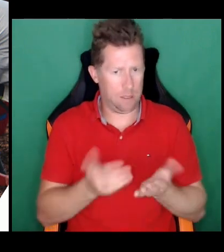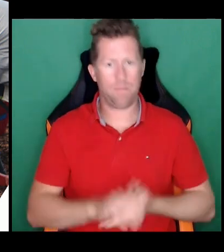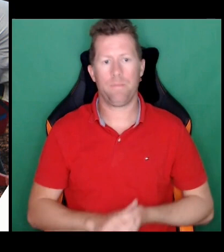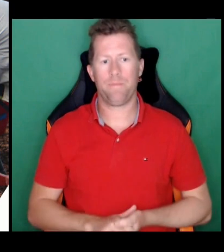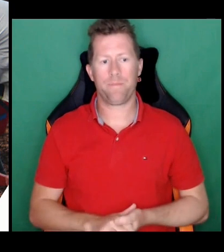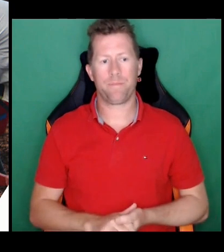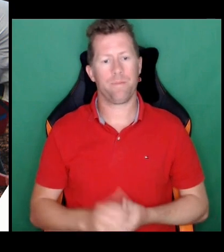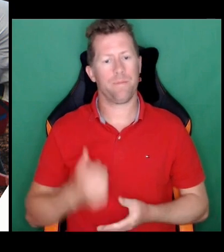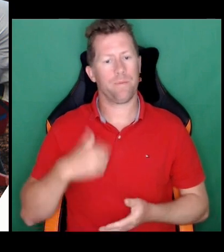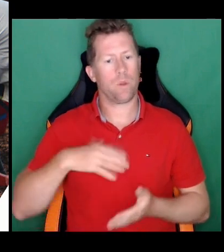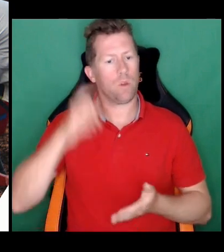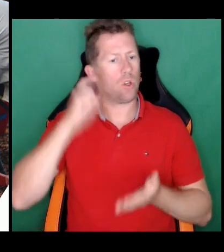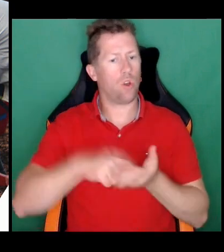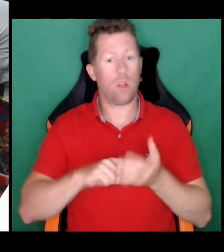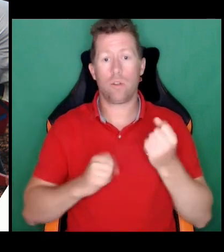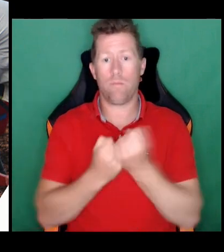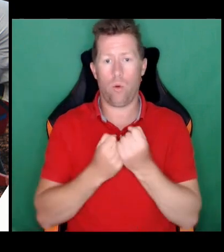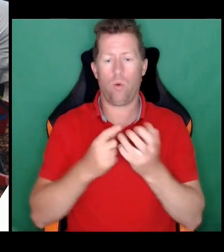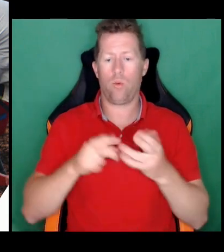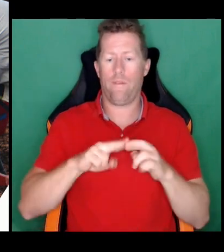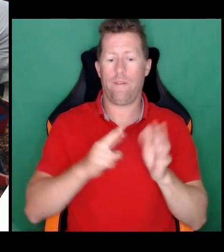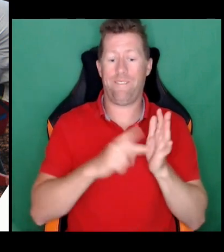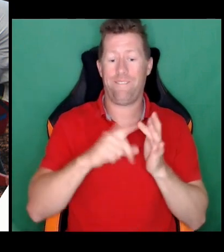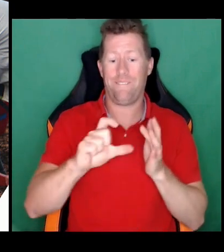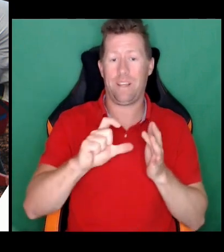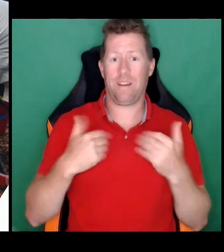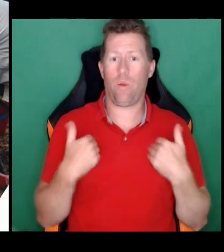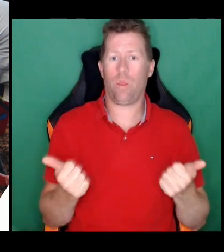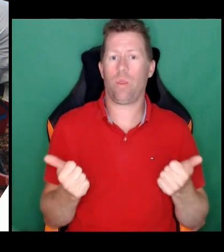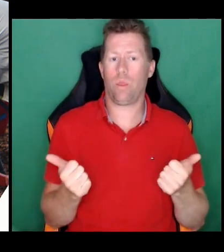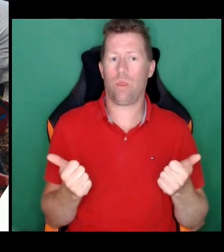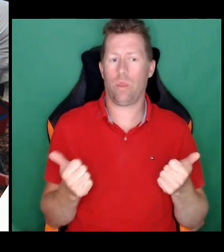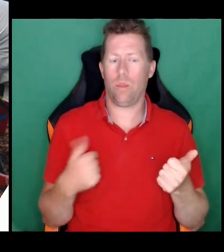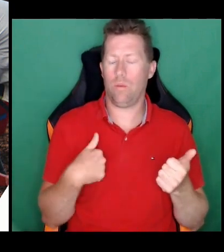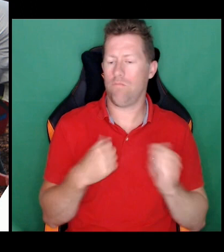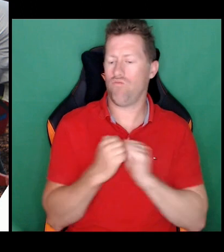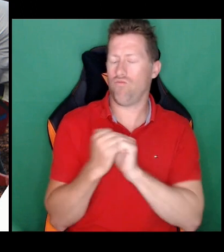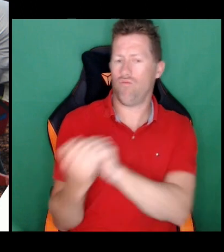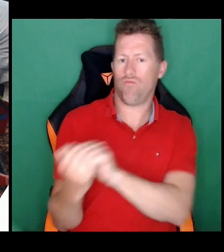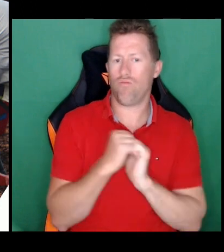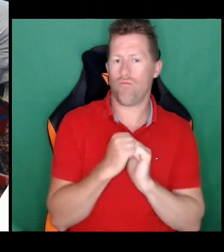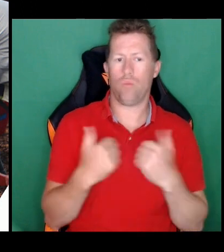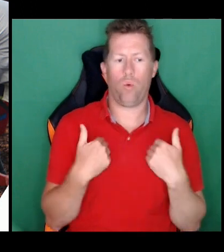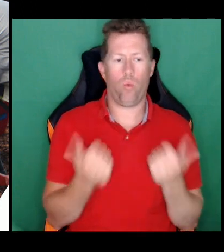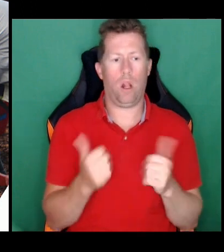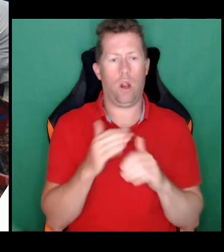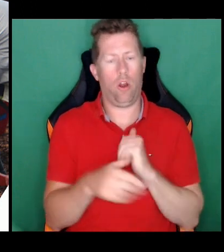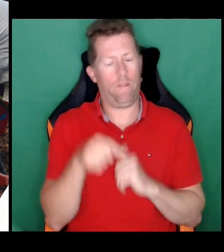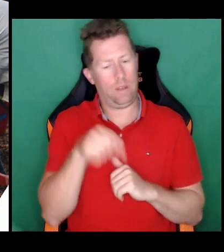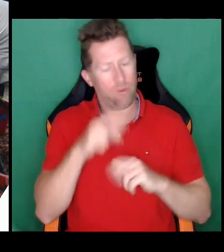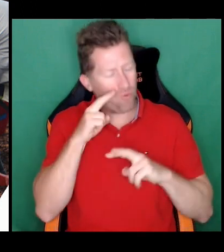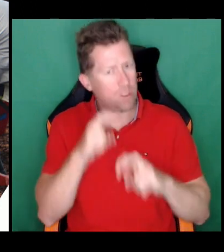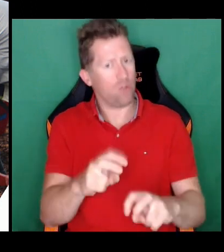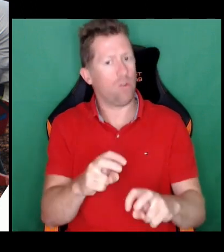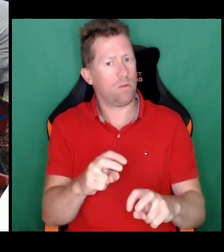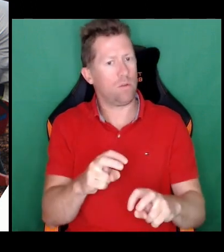I'd like to acknowledge the support of VicHealth, who obviously we have really enjoyed working with on this piece of research. It's